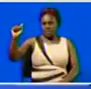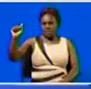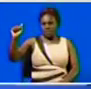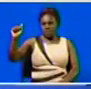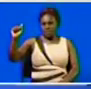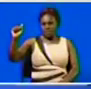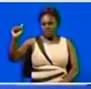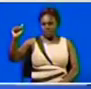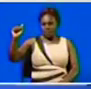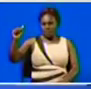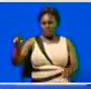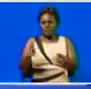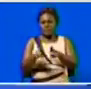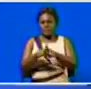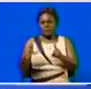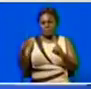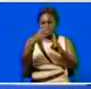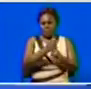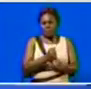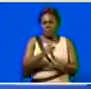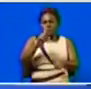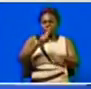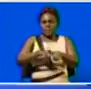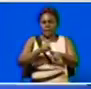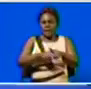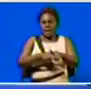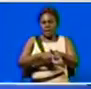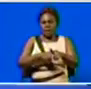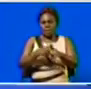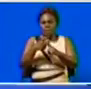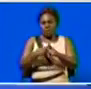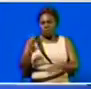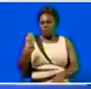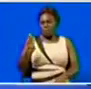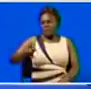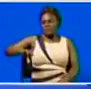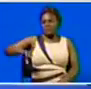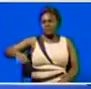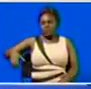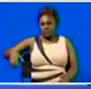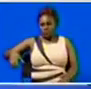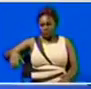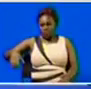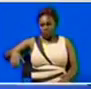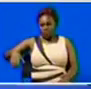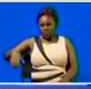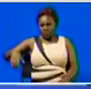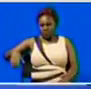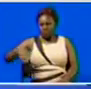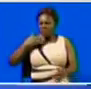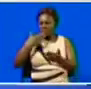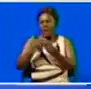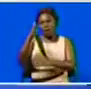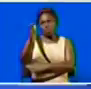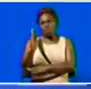Thomas Minito, was abducted while on his way from Kabarnet town. We, however, thank God